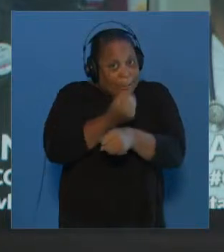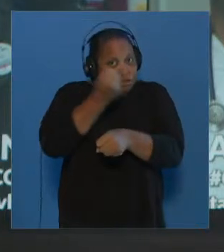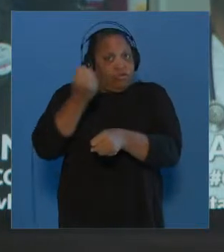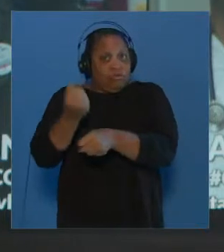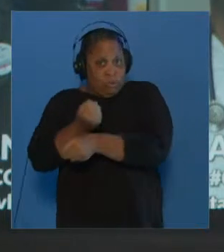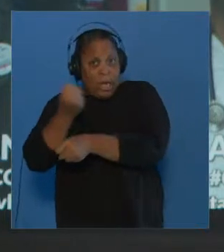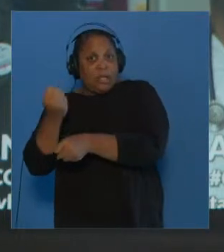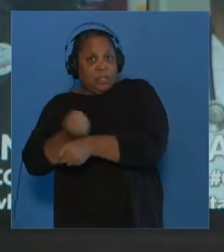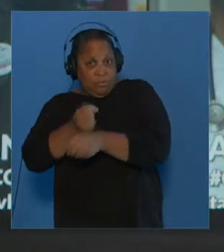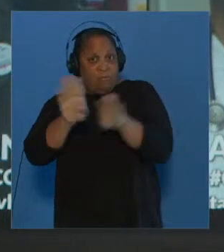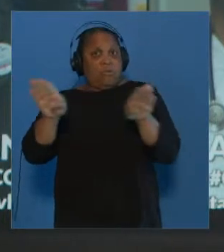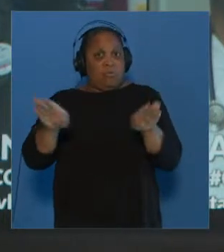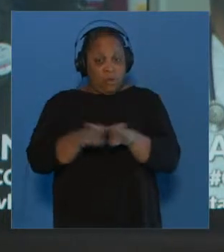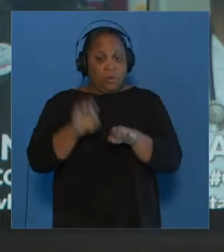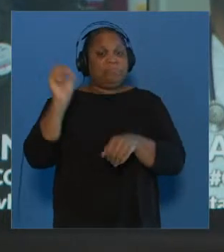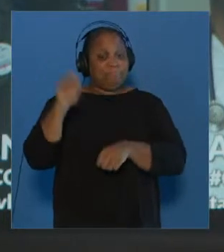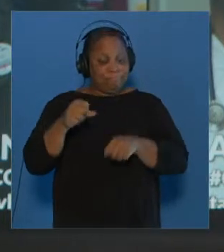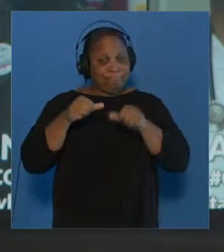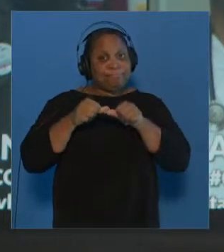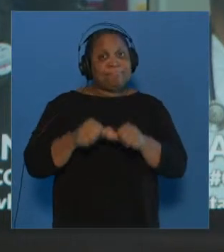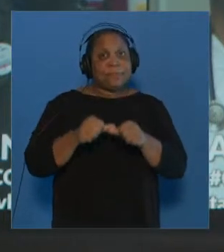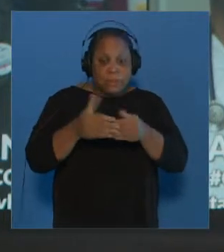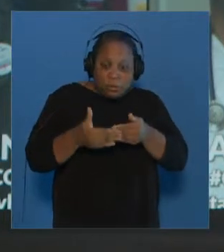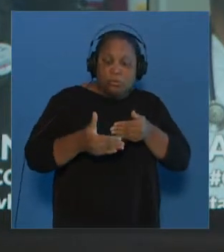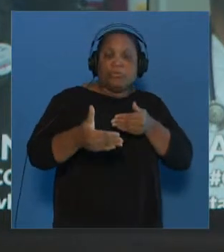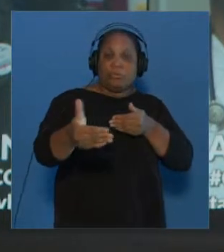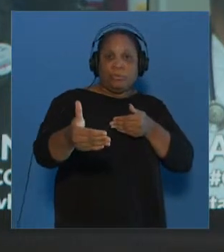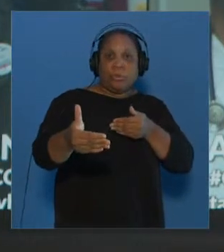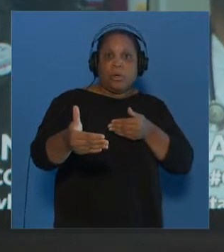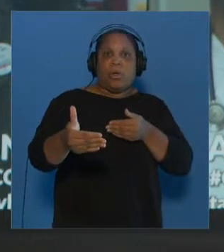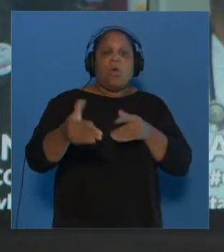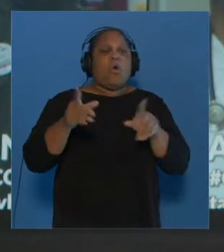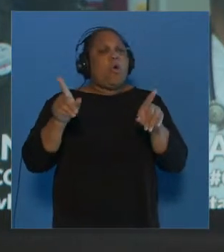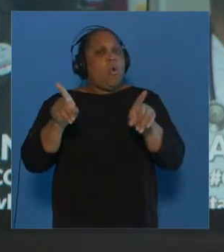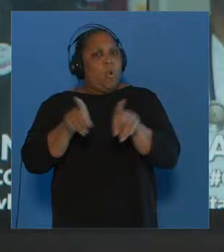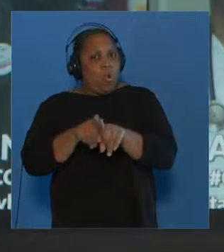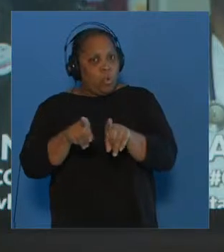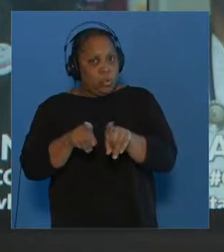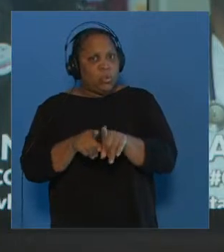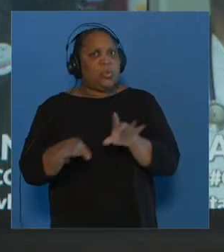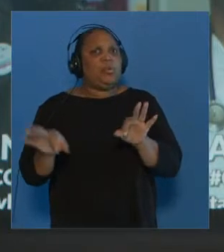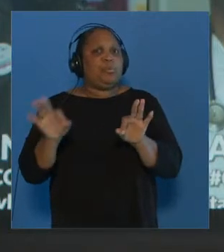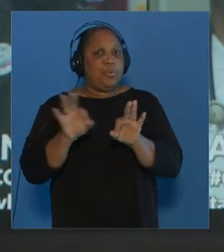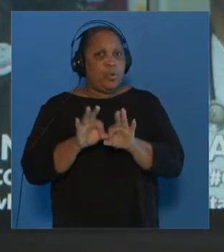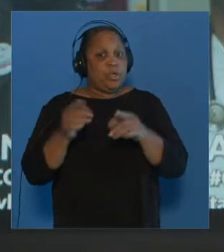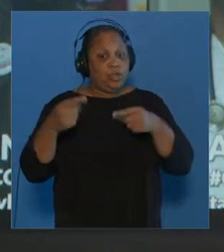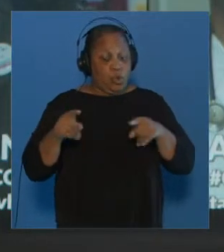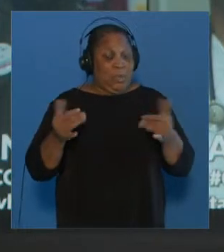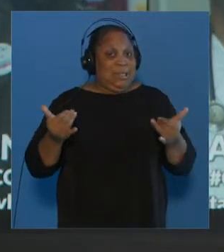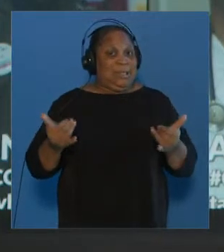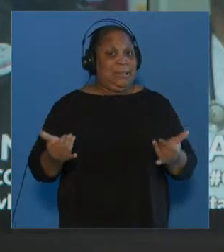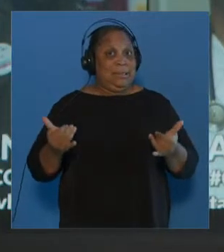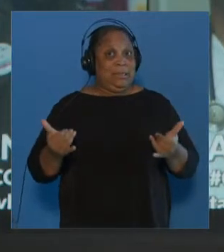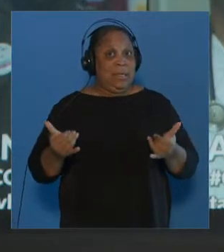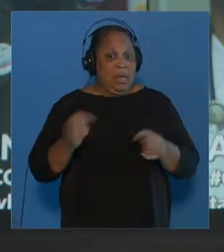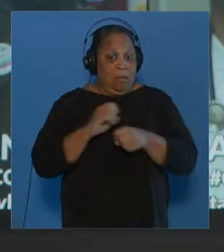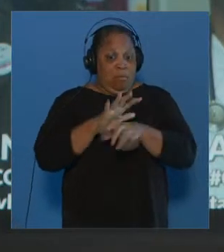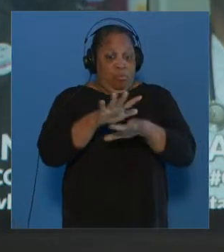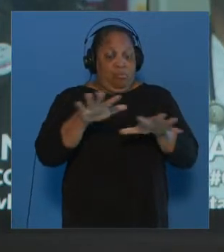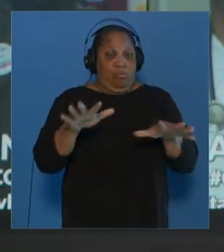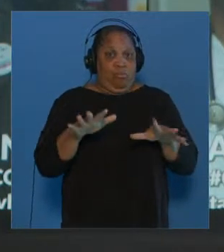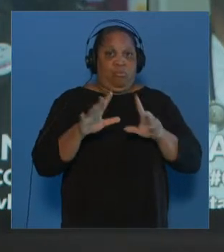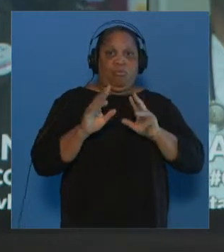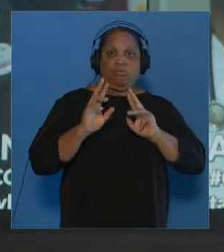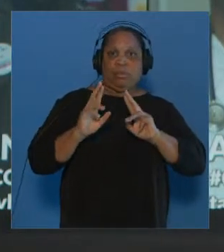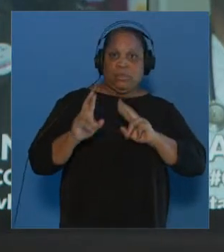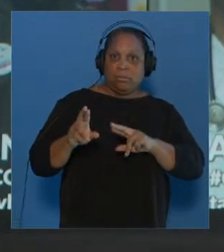country, and we are going to continue to push forward with that strategy. What is also important, however, is during this period of pandemic response